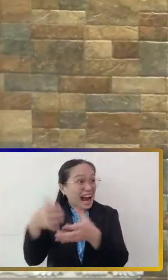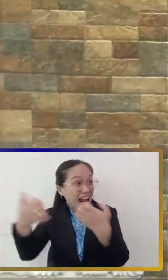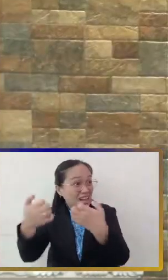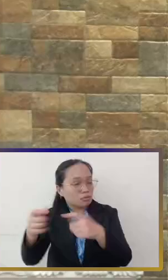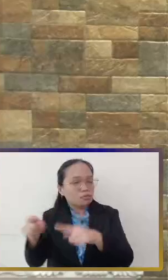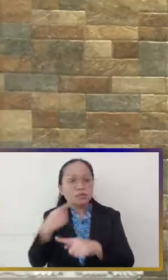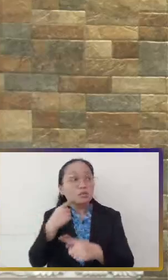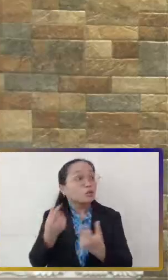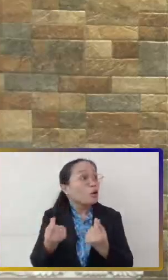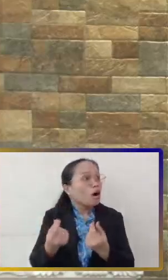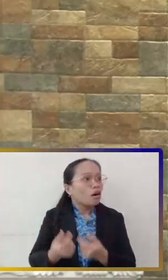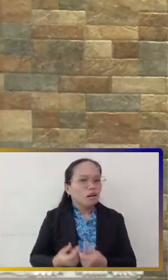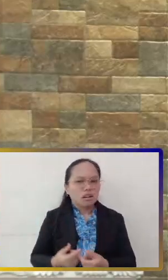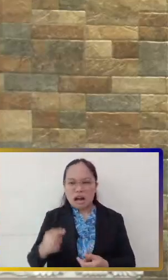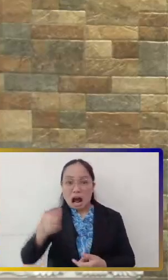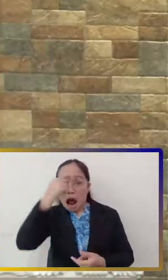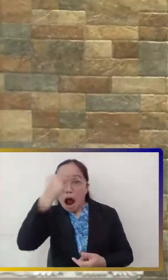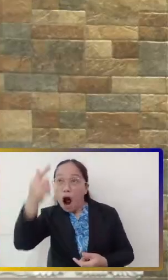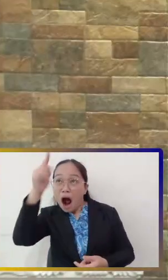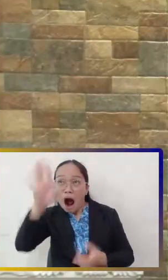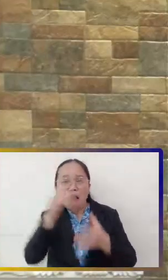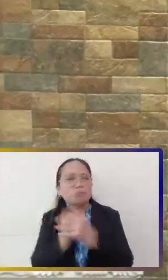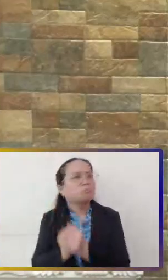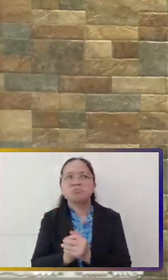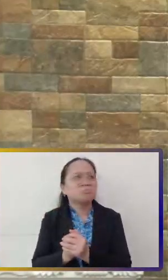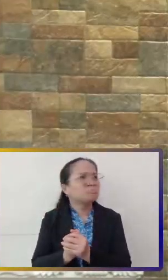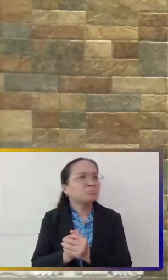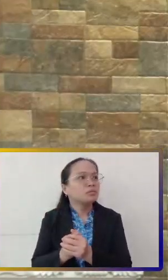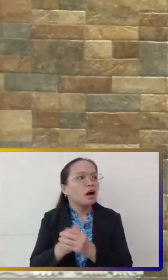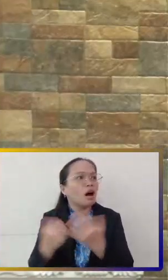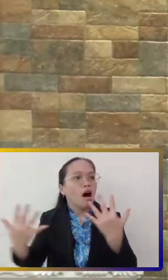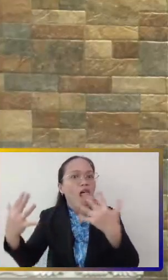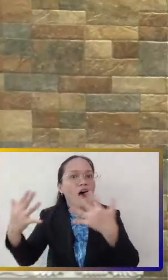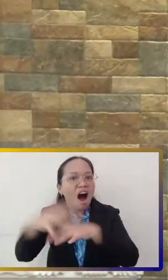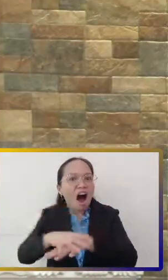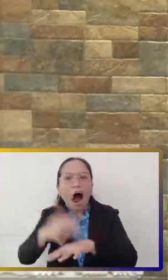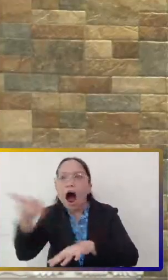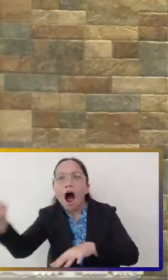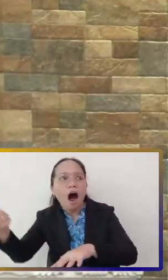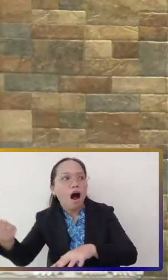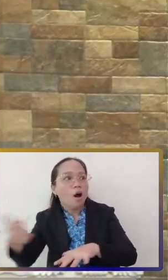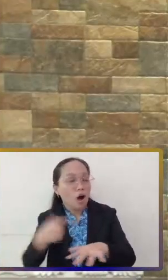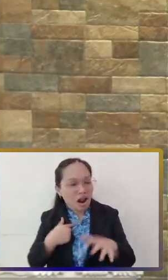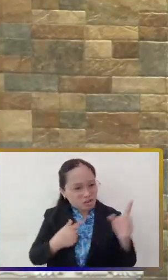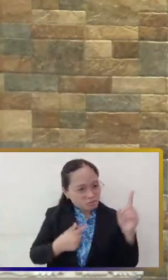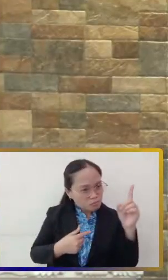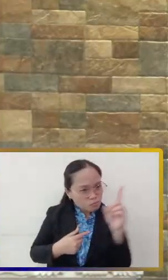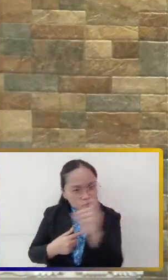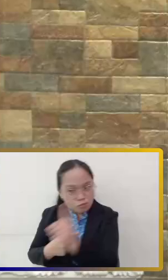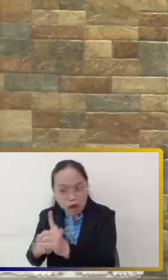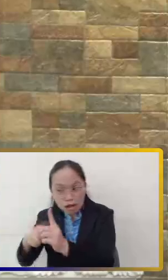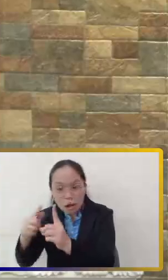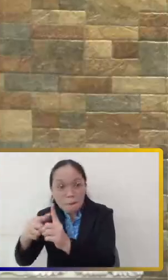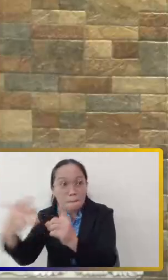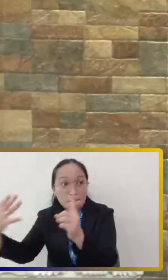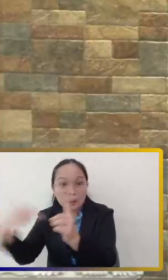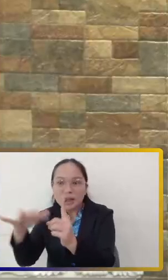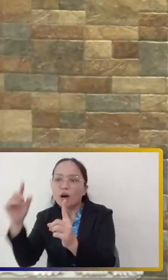to put the God of the Israelites in their country with their